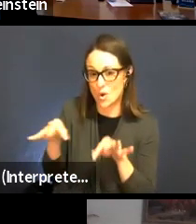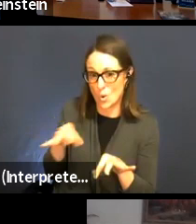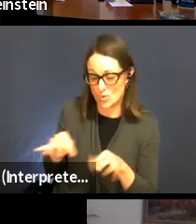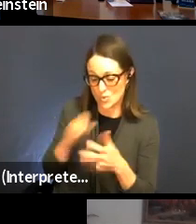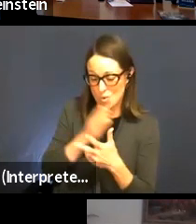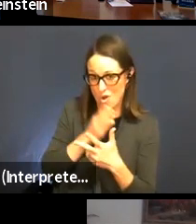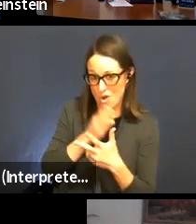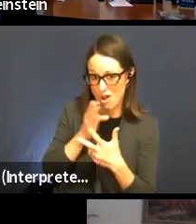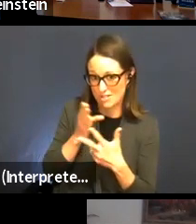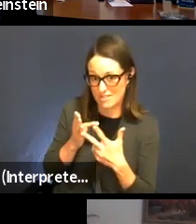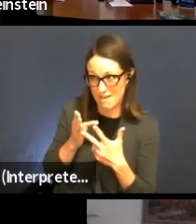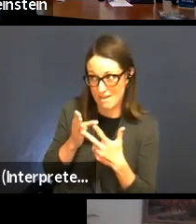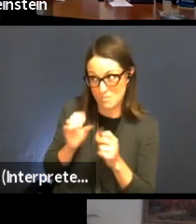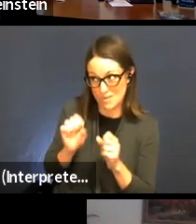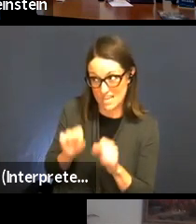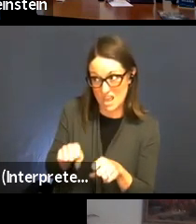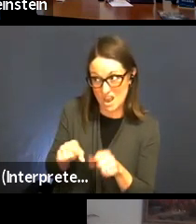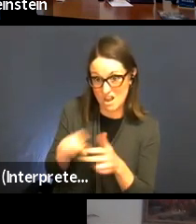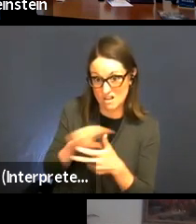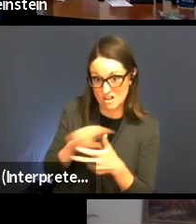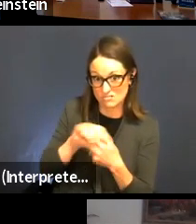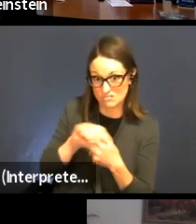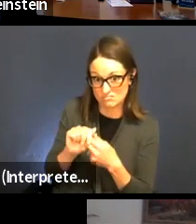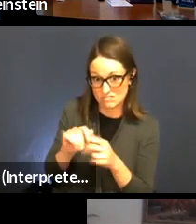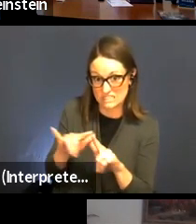can do the 3 of them at the same time. That's true.